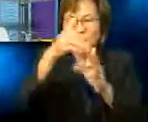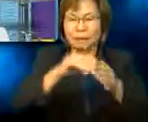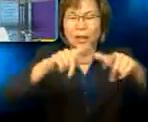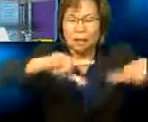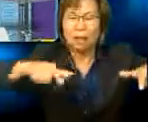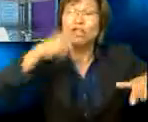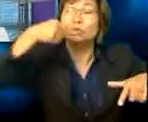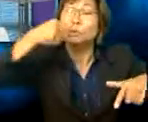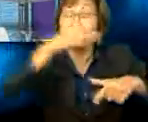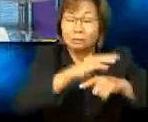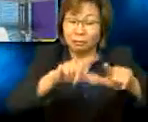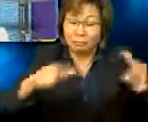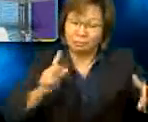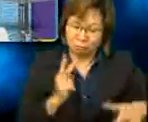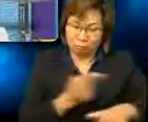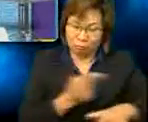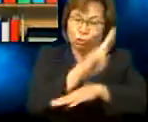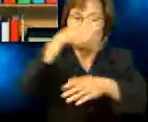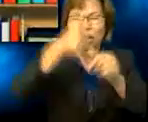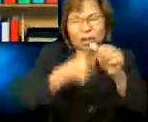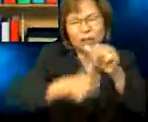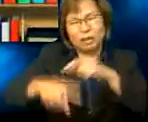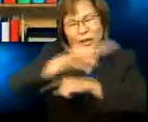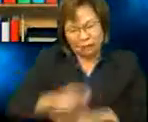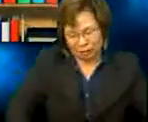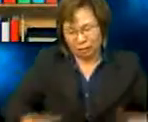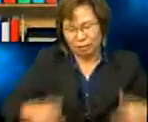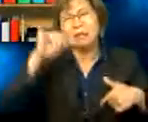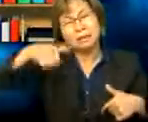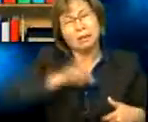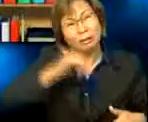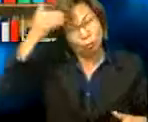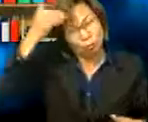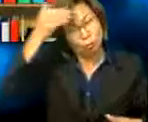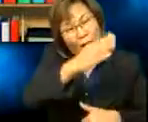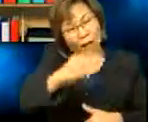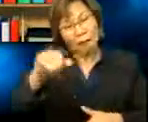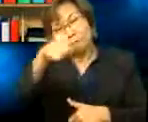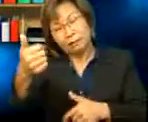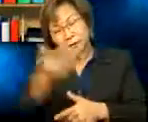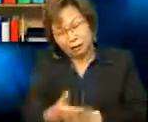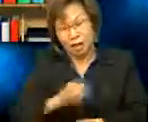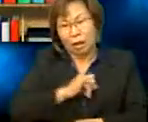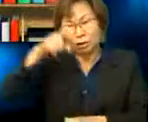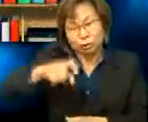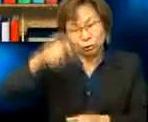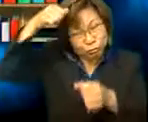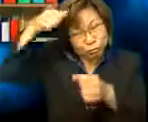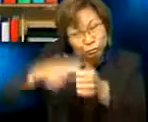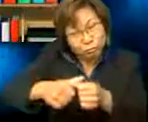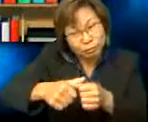the language we use in our everyday life. Yes, I'm aware of that. And another thing I